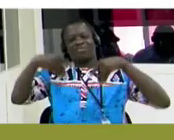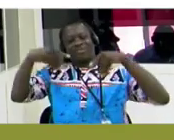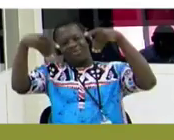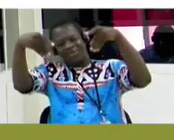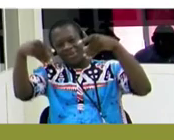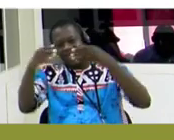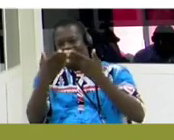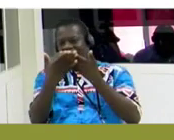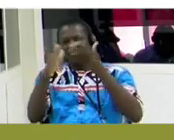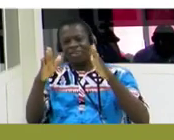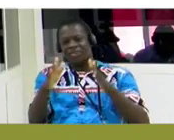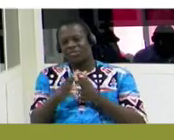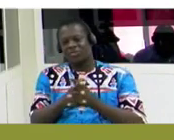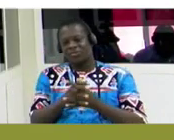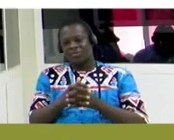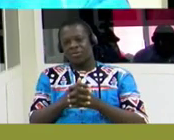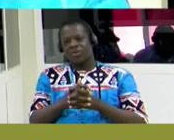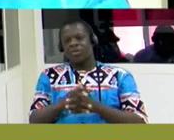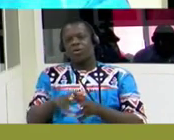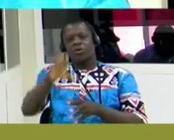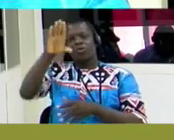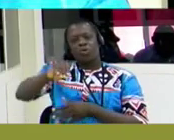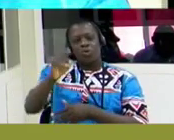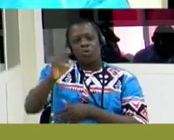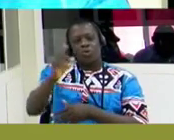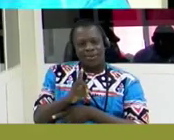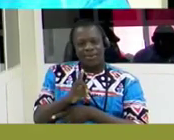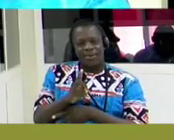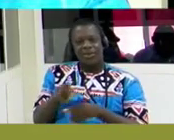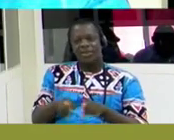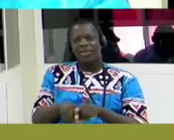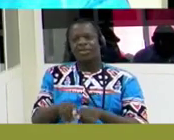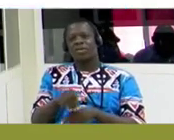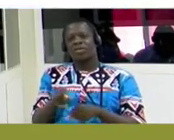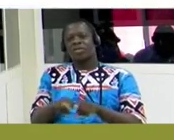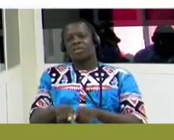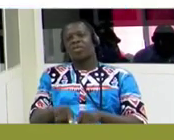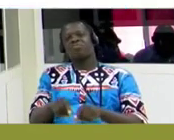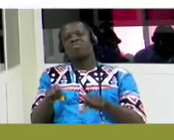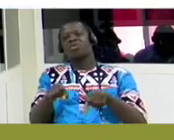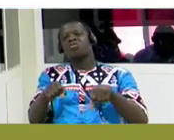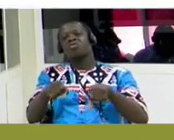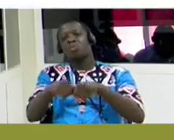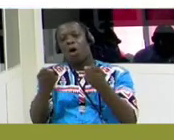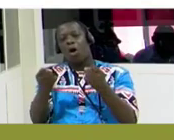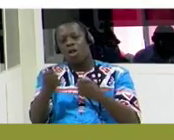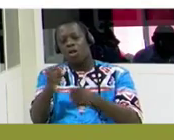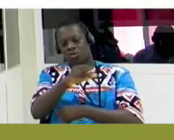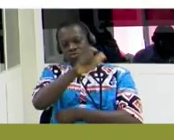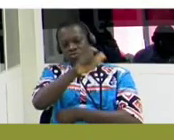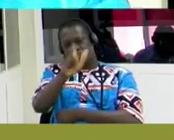They have succeeded. In doing what? In counter-coupling these people.